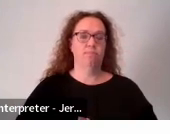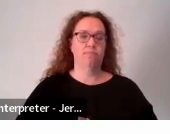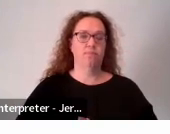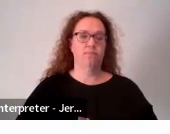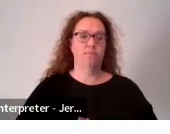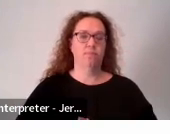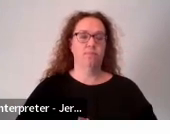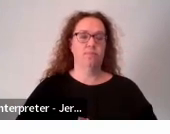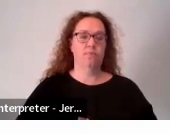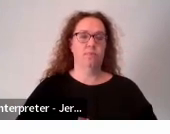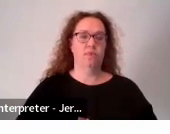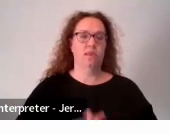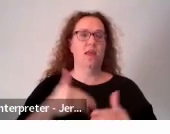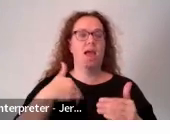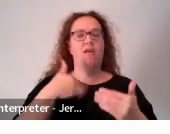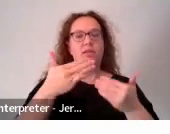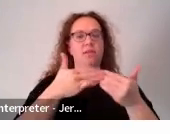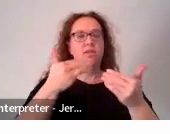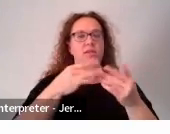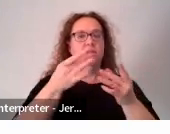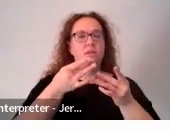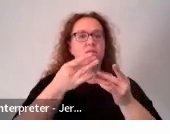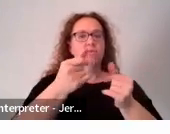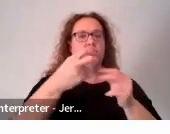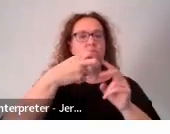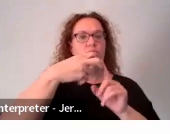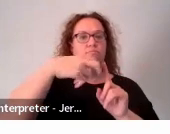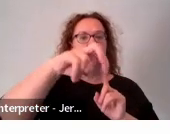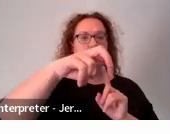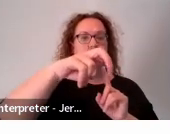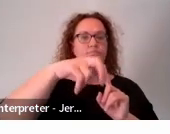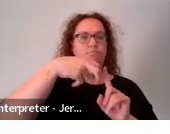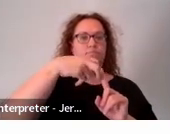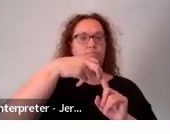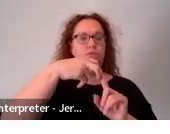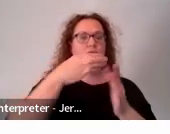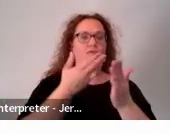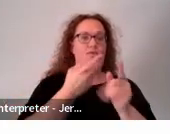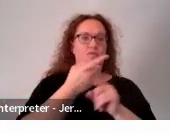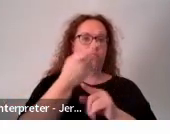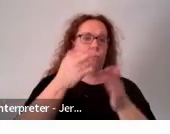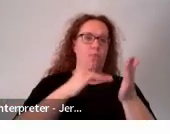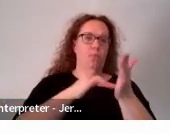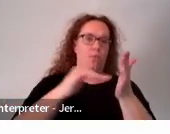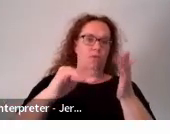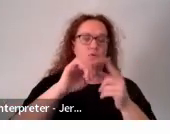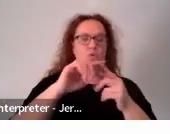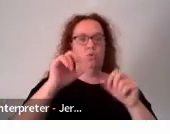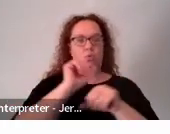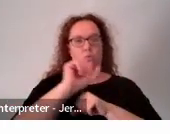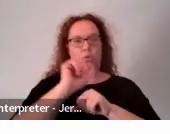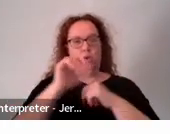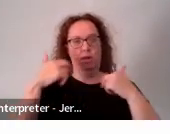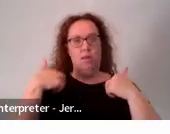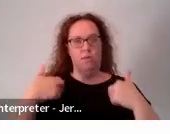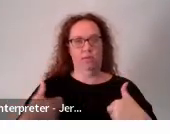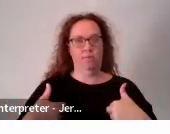So there's a smooth transition between the waiver and working healthy.